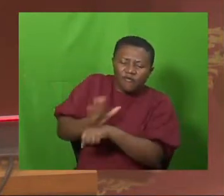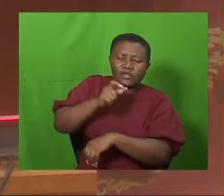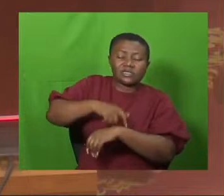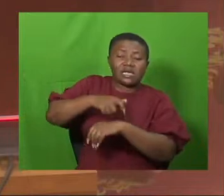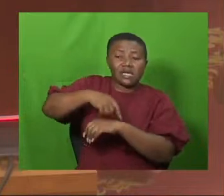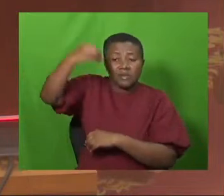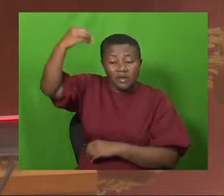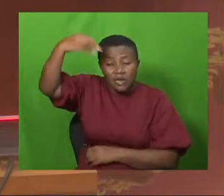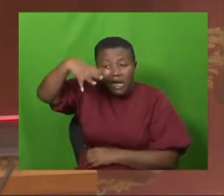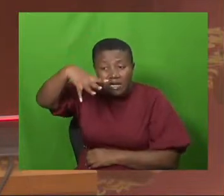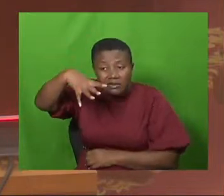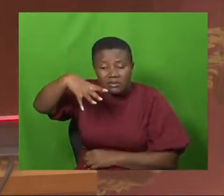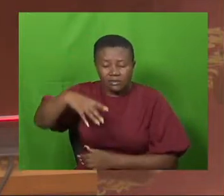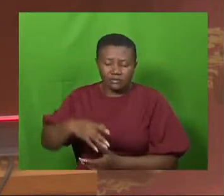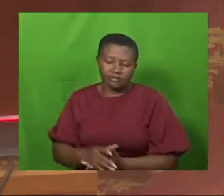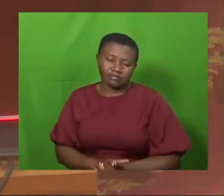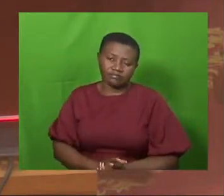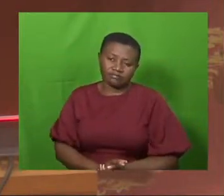The lights are on.